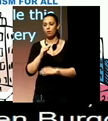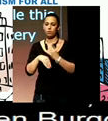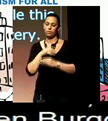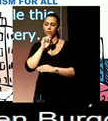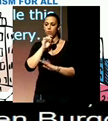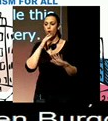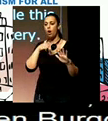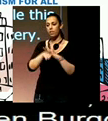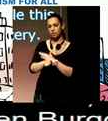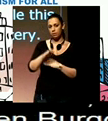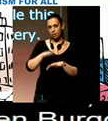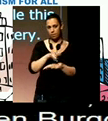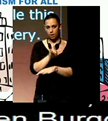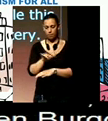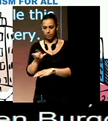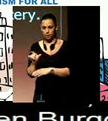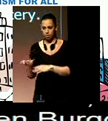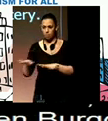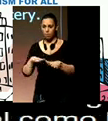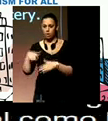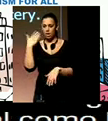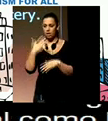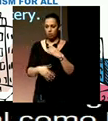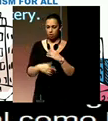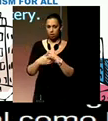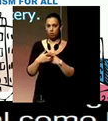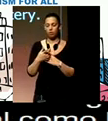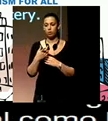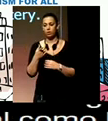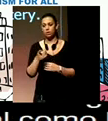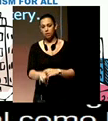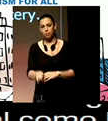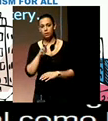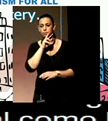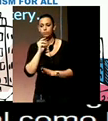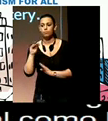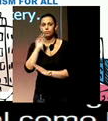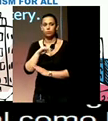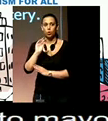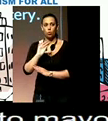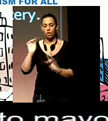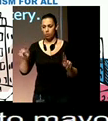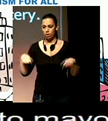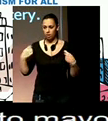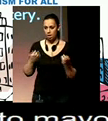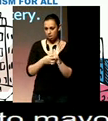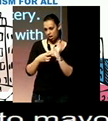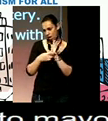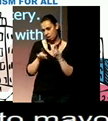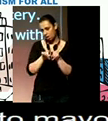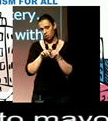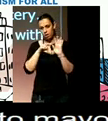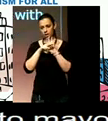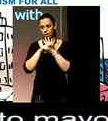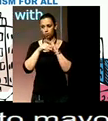we have made them accessible for people with reduced mobility,